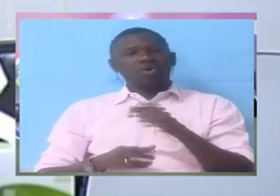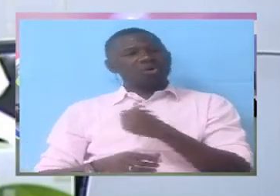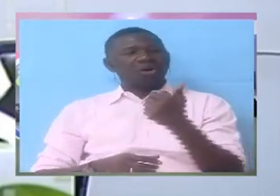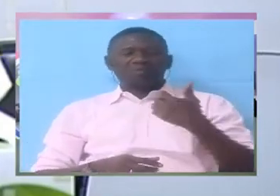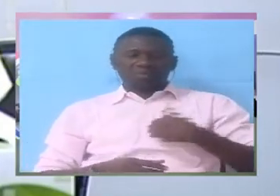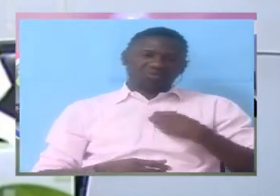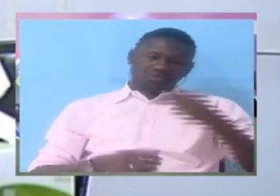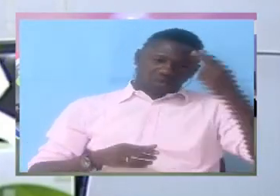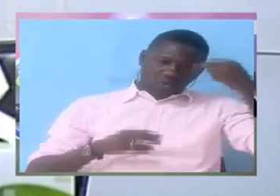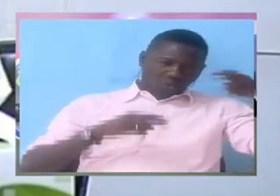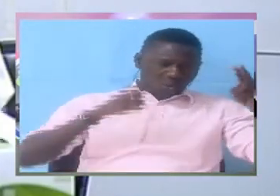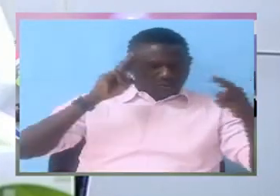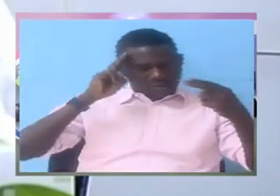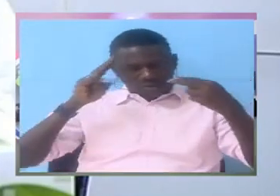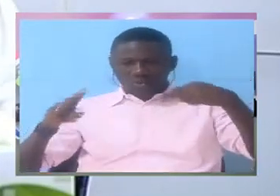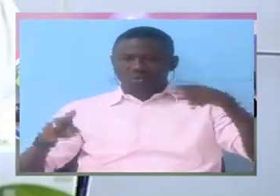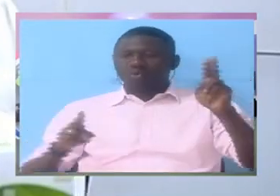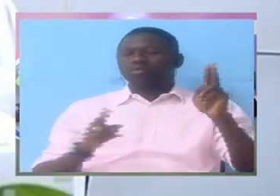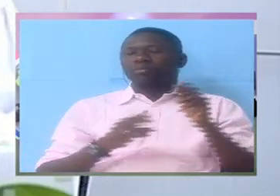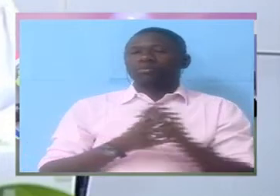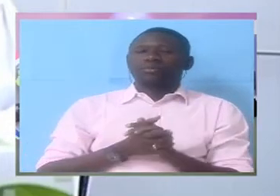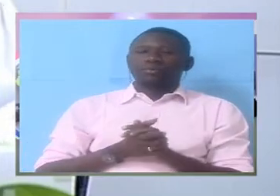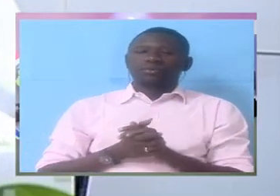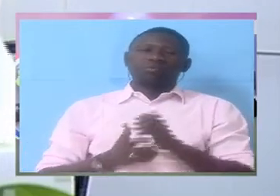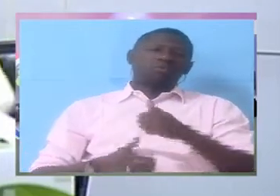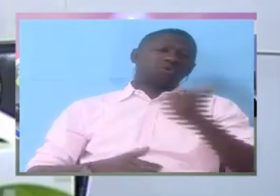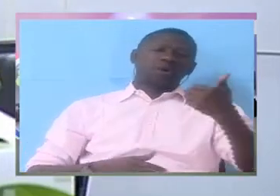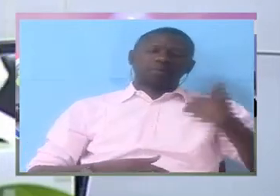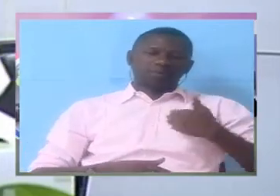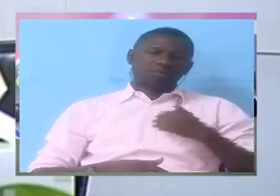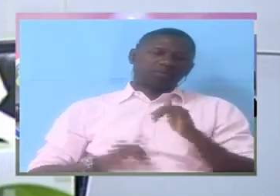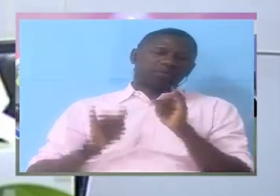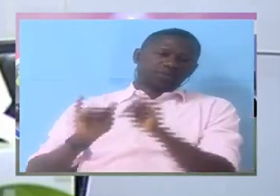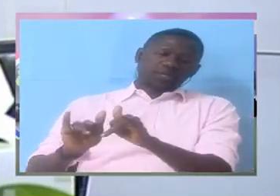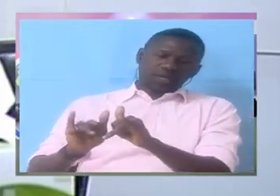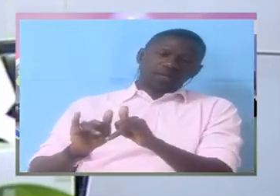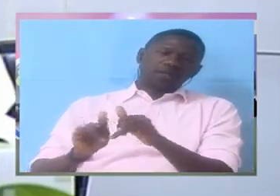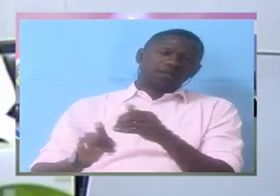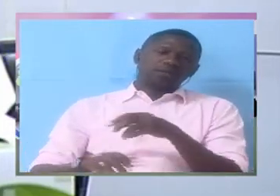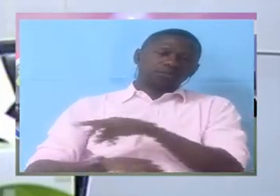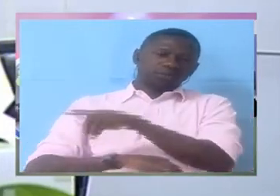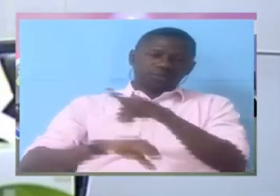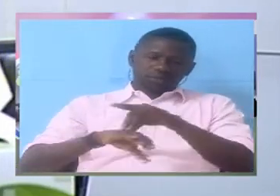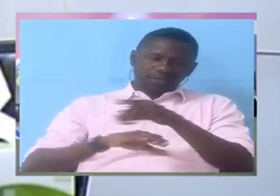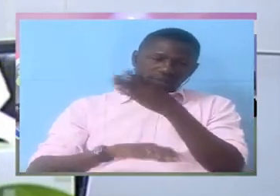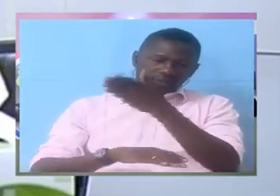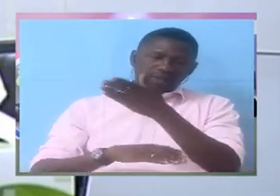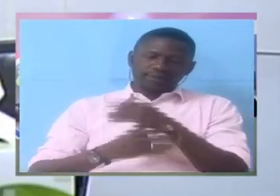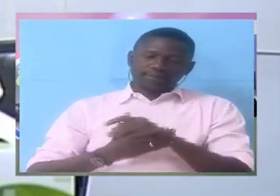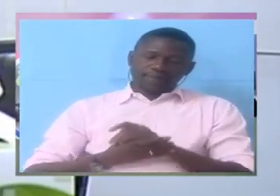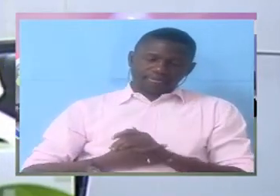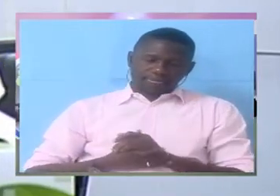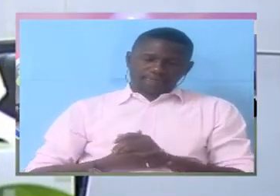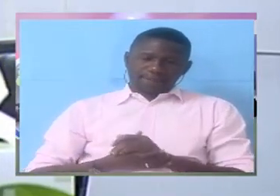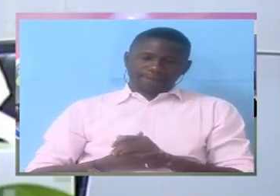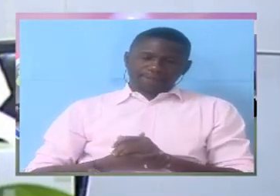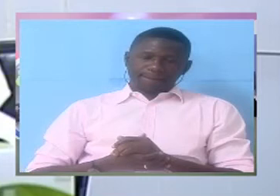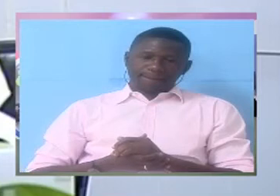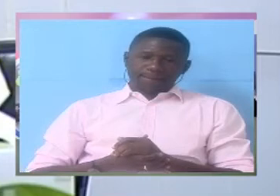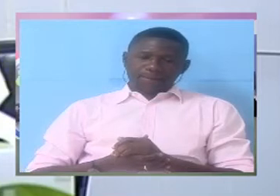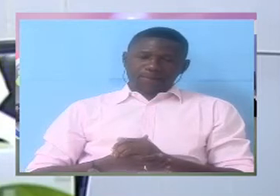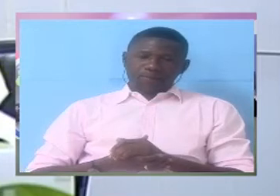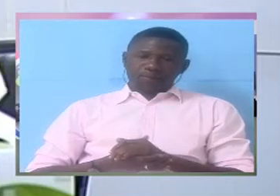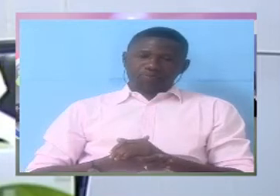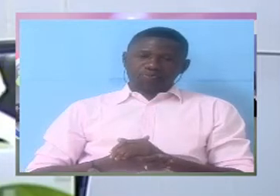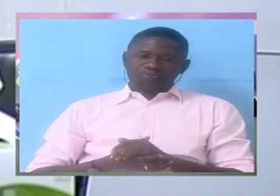said as who? And then some plain clothes officers were left on the ground. Bitunga modo lutu je meni alonko e buka uniform dung bari